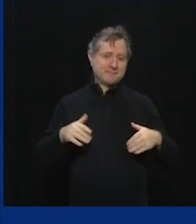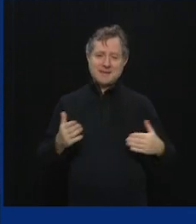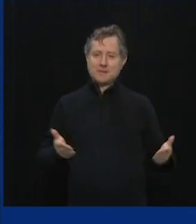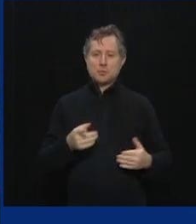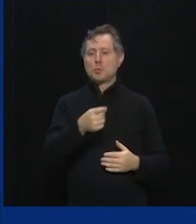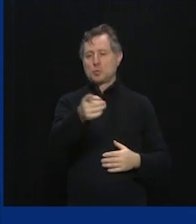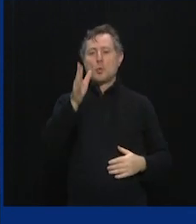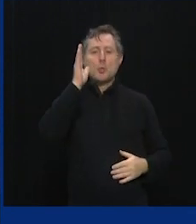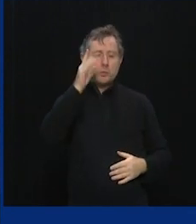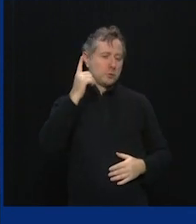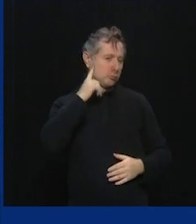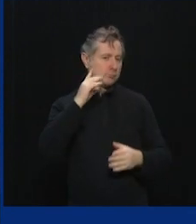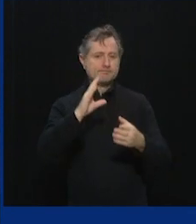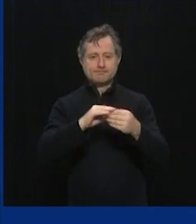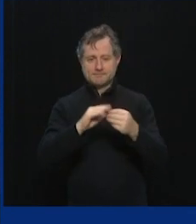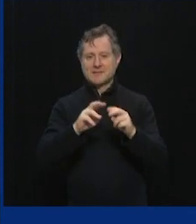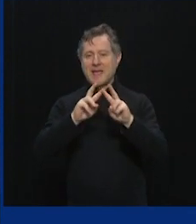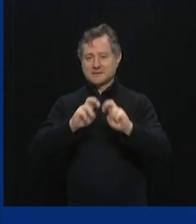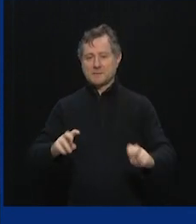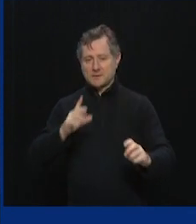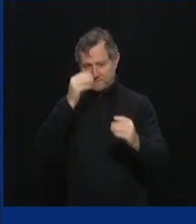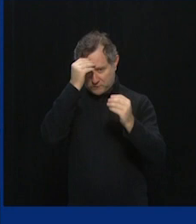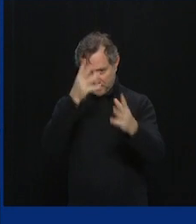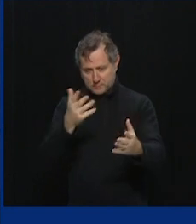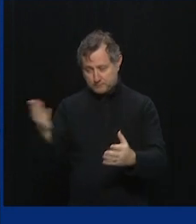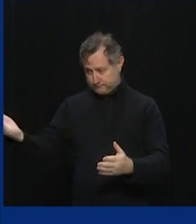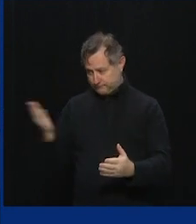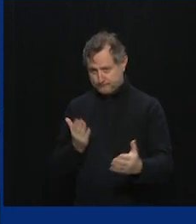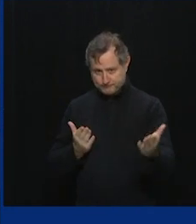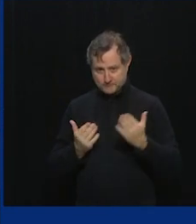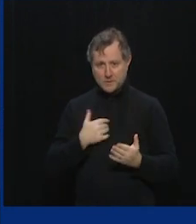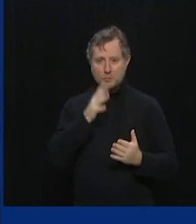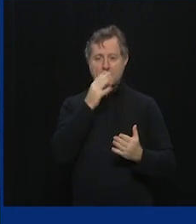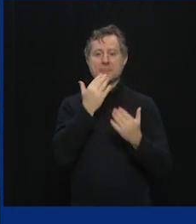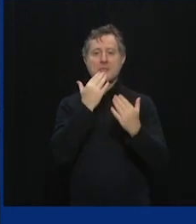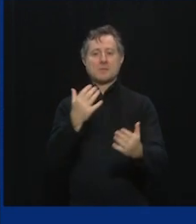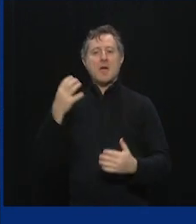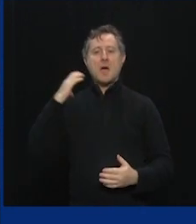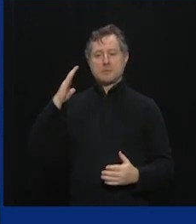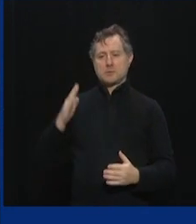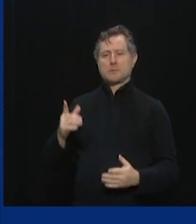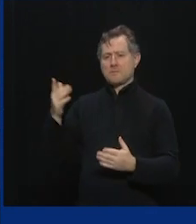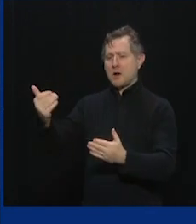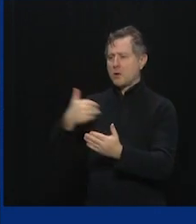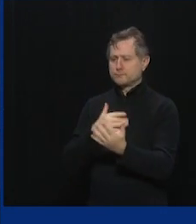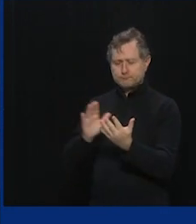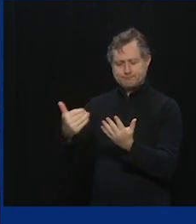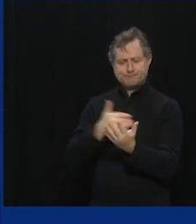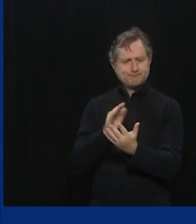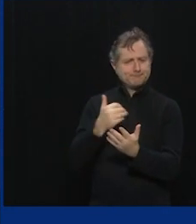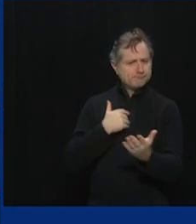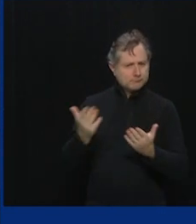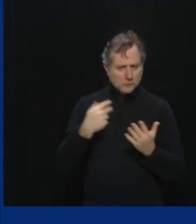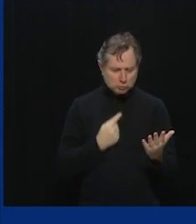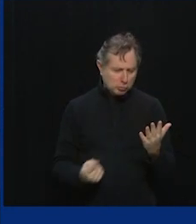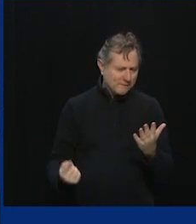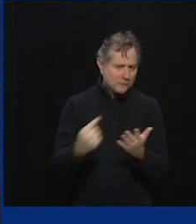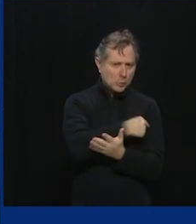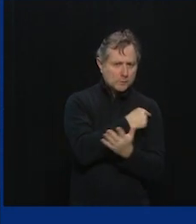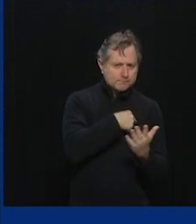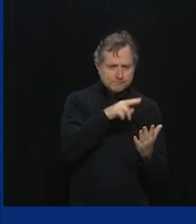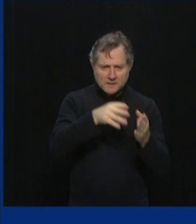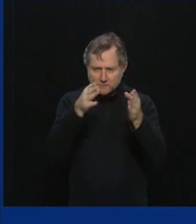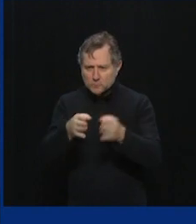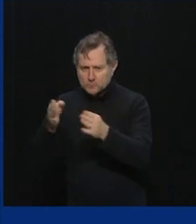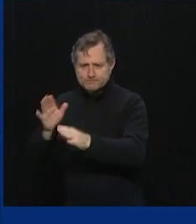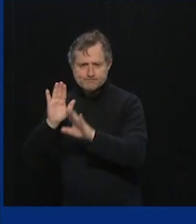the information that's been presented to me. But I want to thank the Commission for their thorough review and bringing me individuals with diverse backgrounds, which